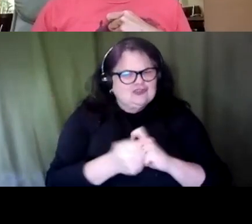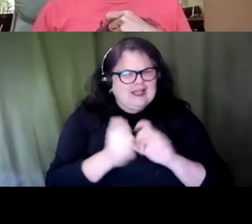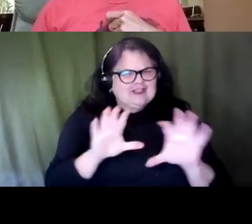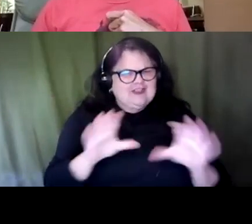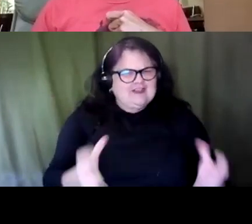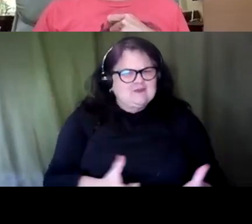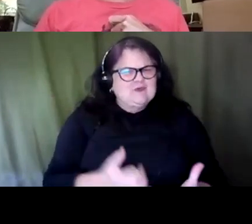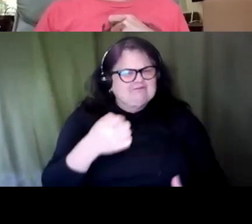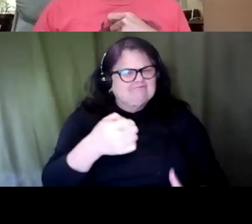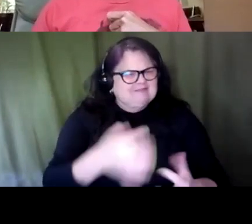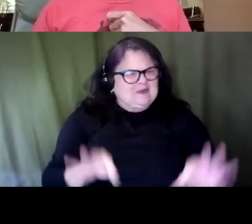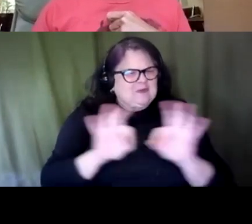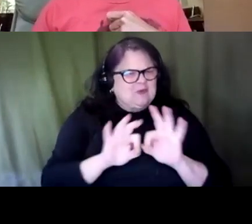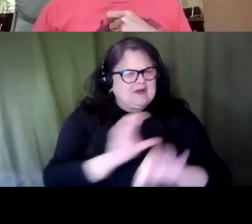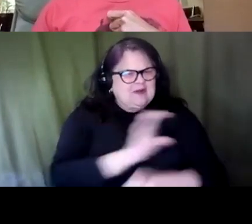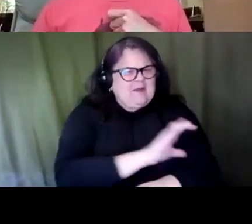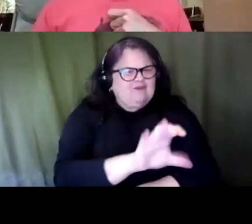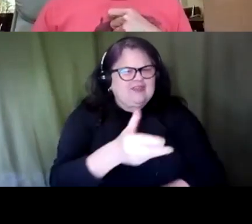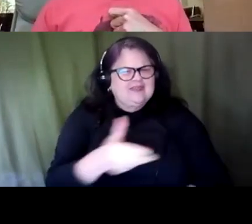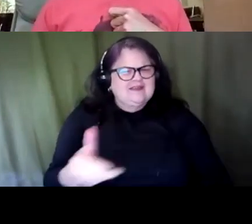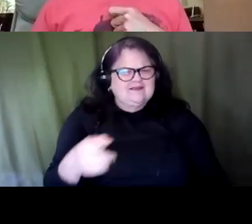an important and powerful thing.